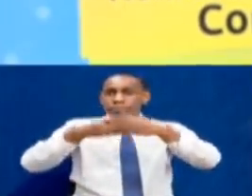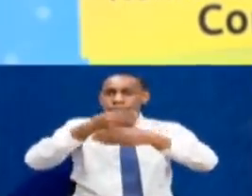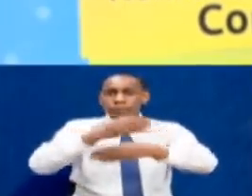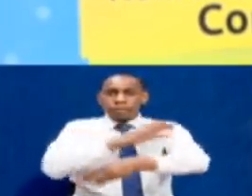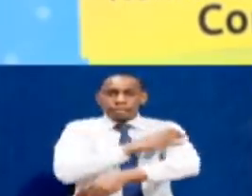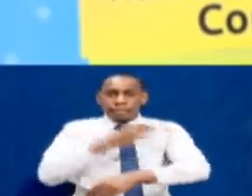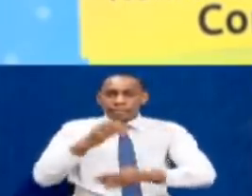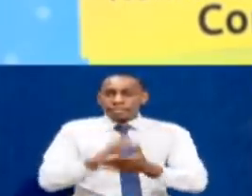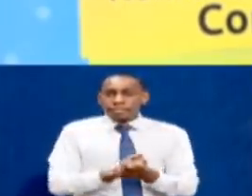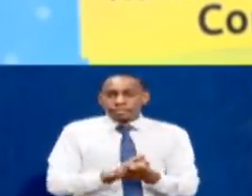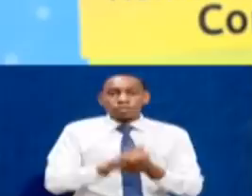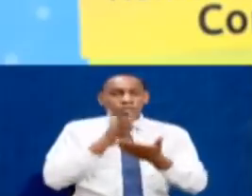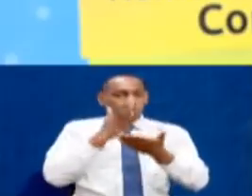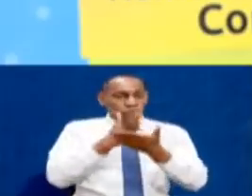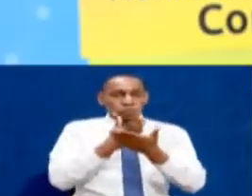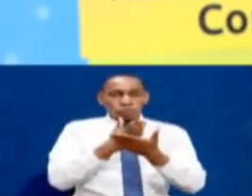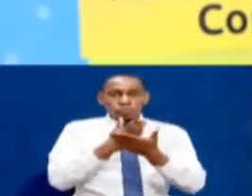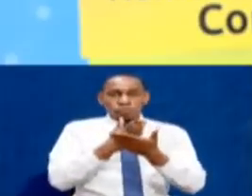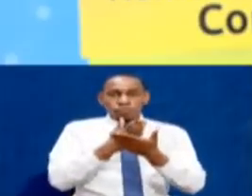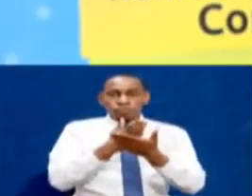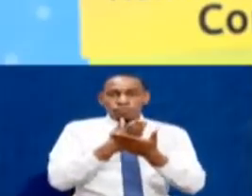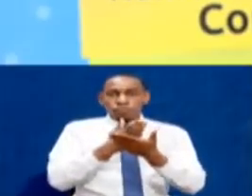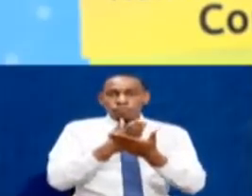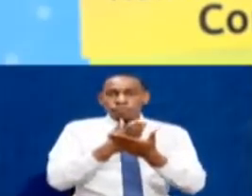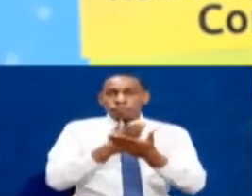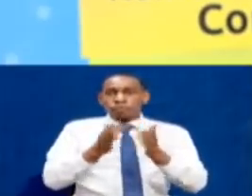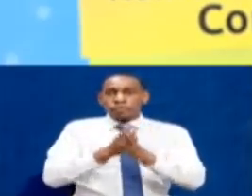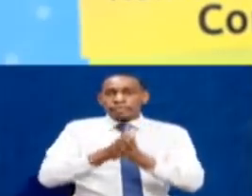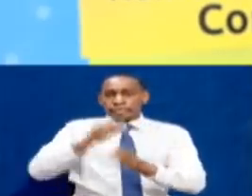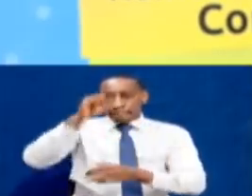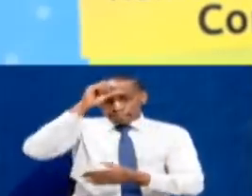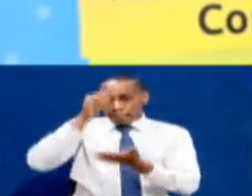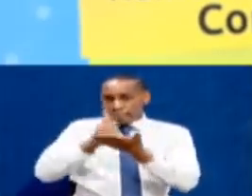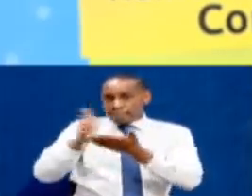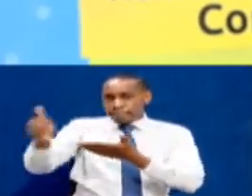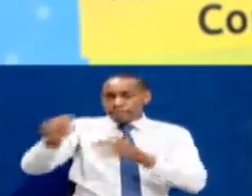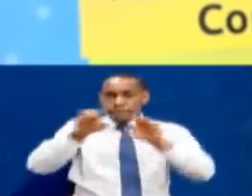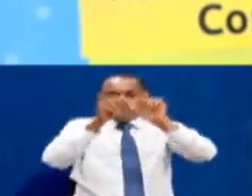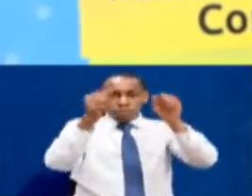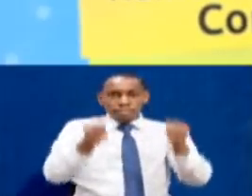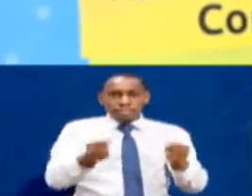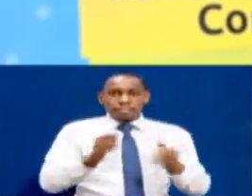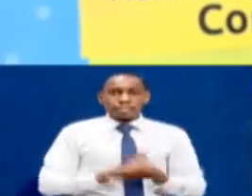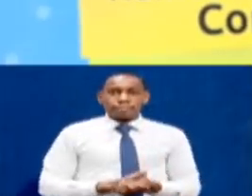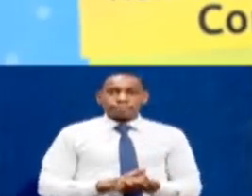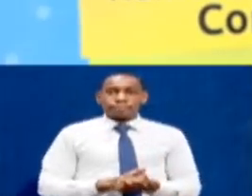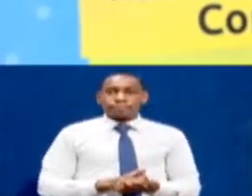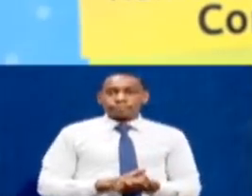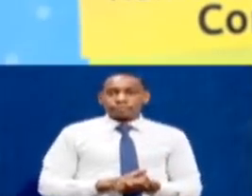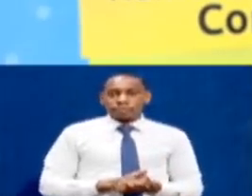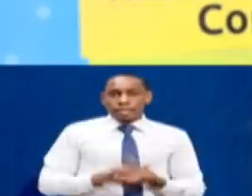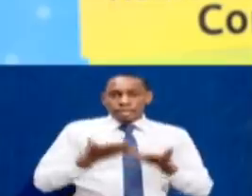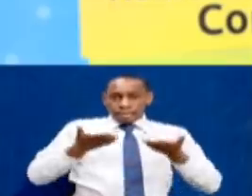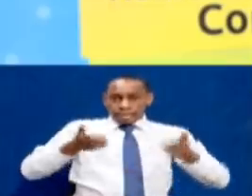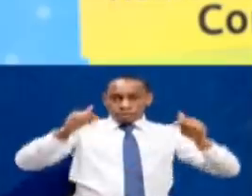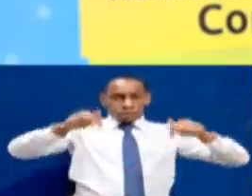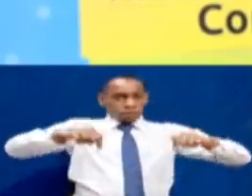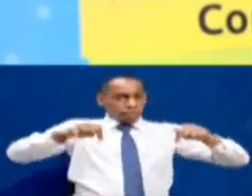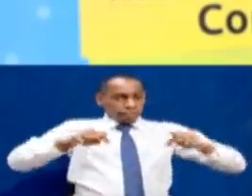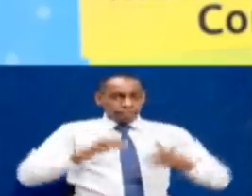capacity over and above the government referral system. So today, at